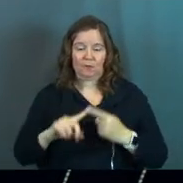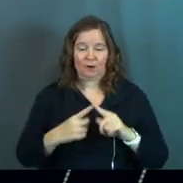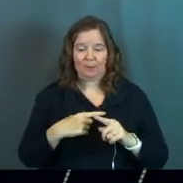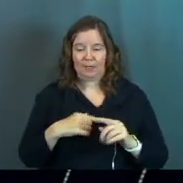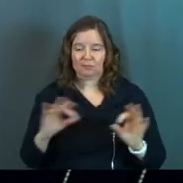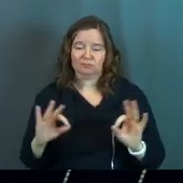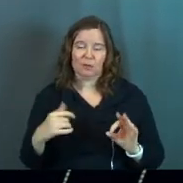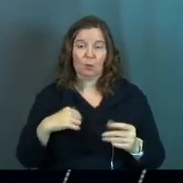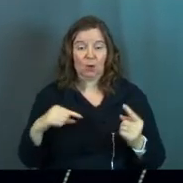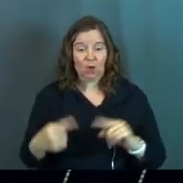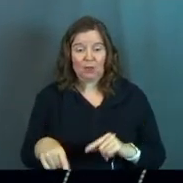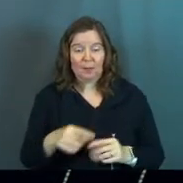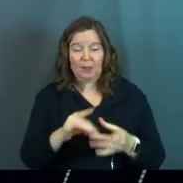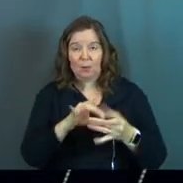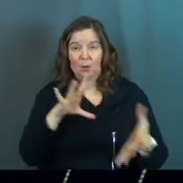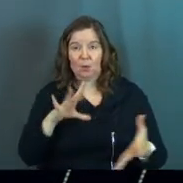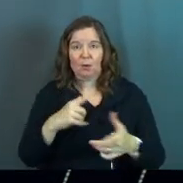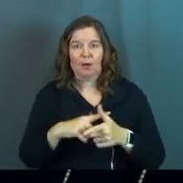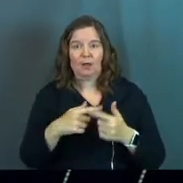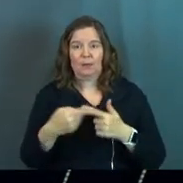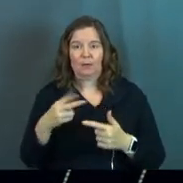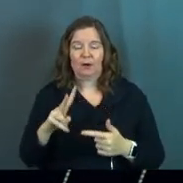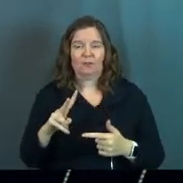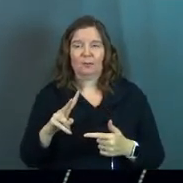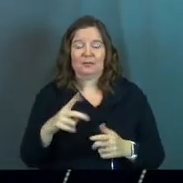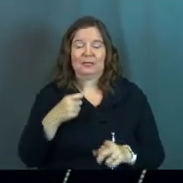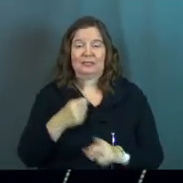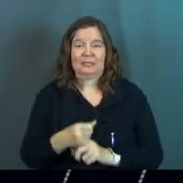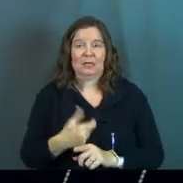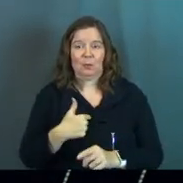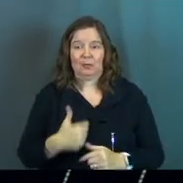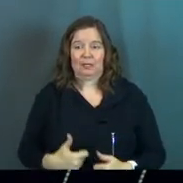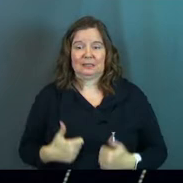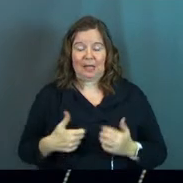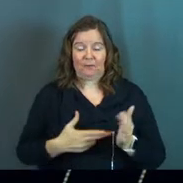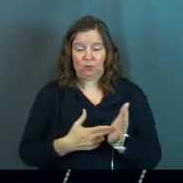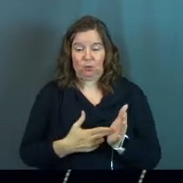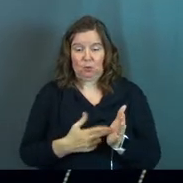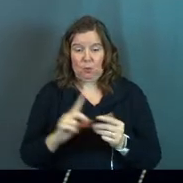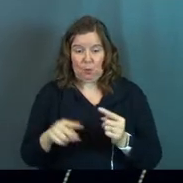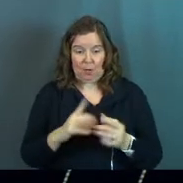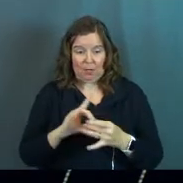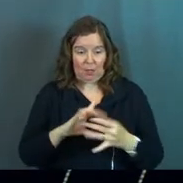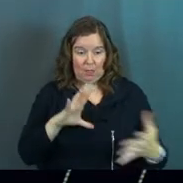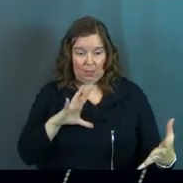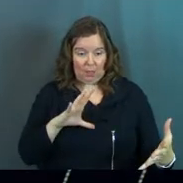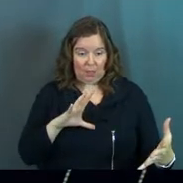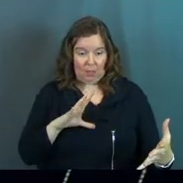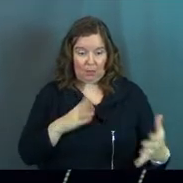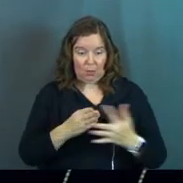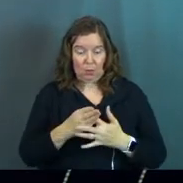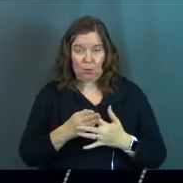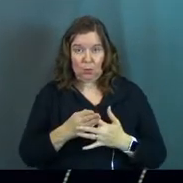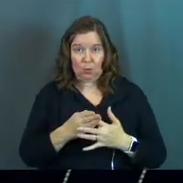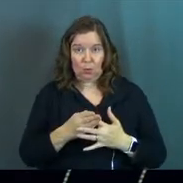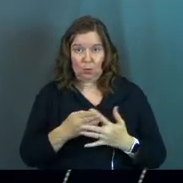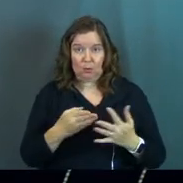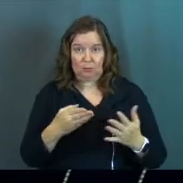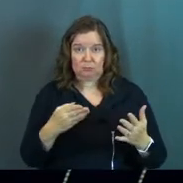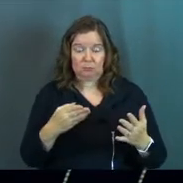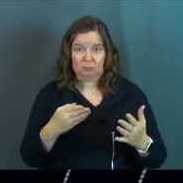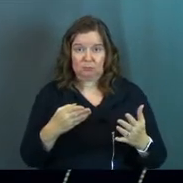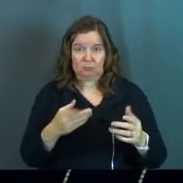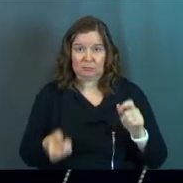and then we lose those friends. And the proverb is just, it's hitting us with this life truth of once you've lost a friend through betrayal like this,